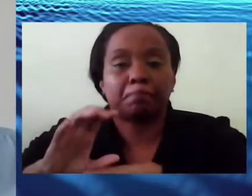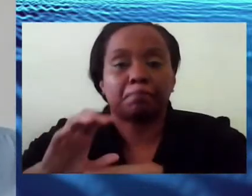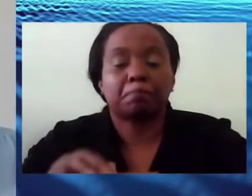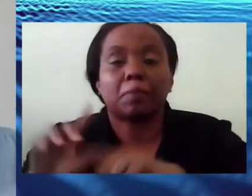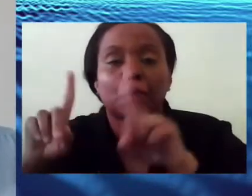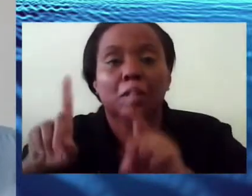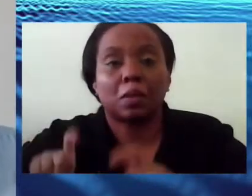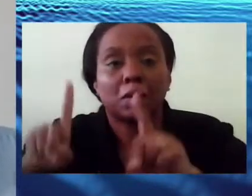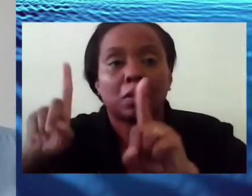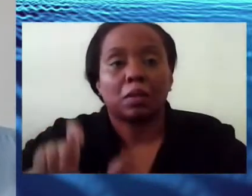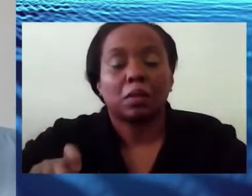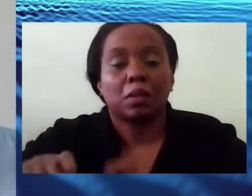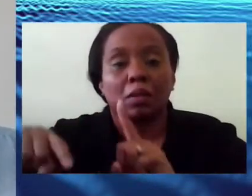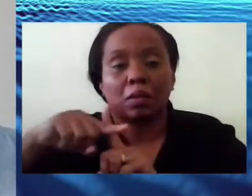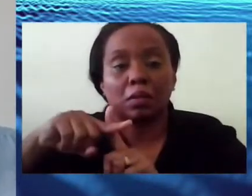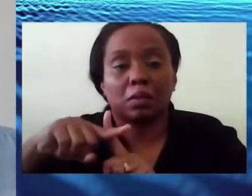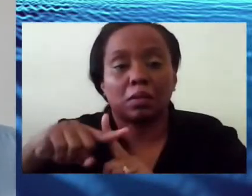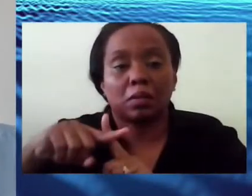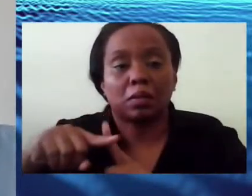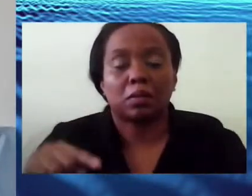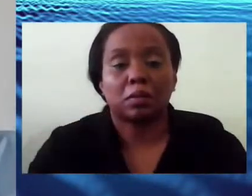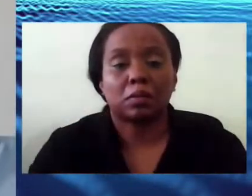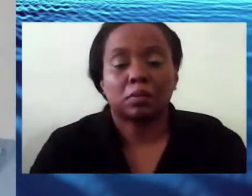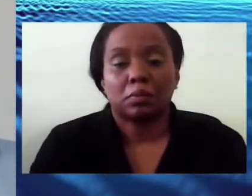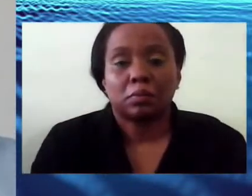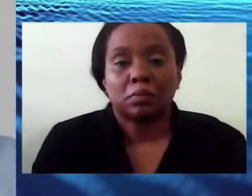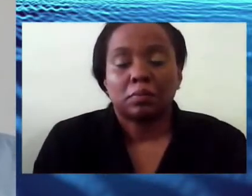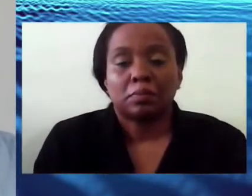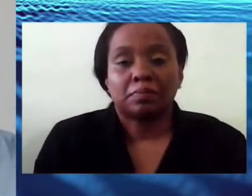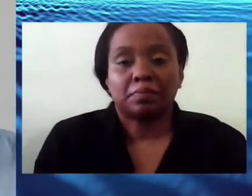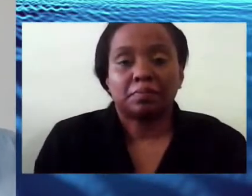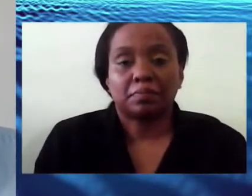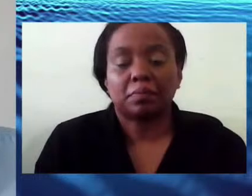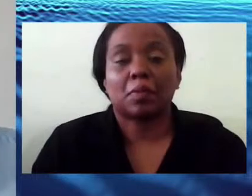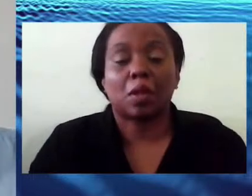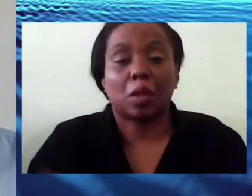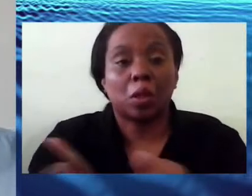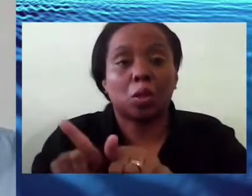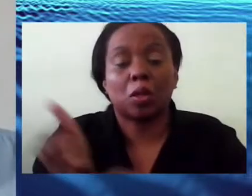tested positive. And then there was a family of 2